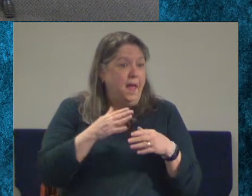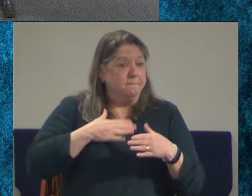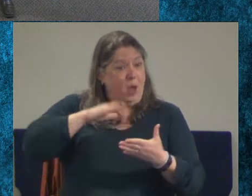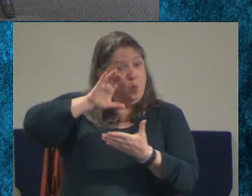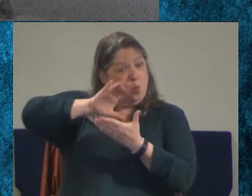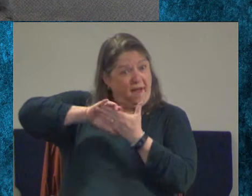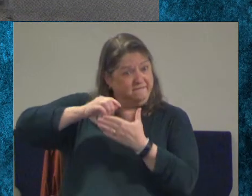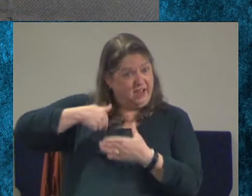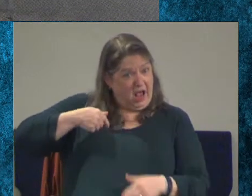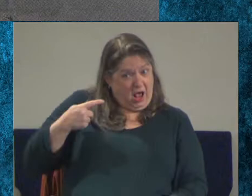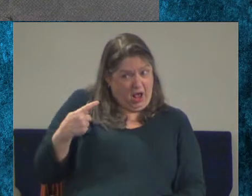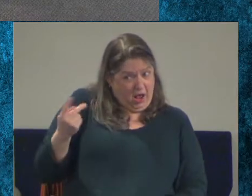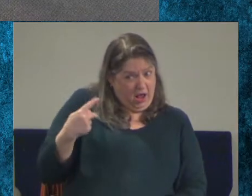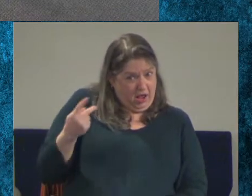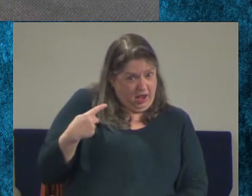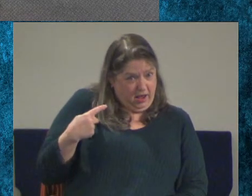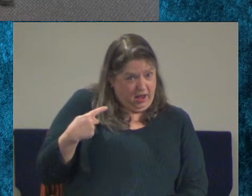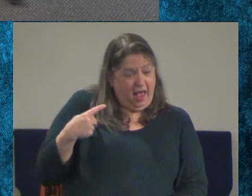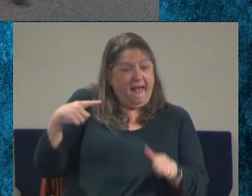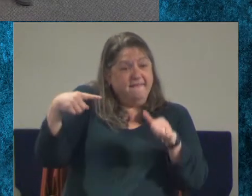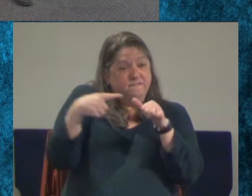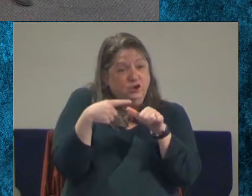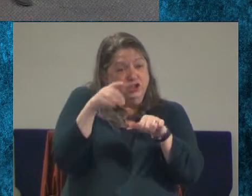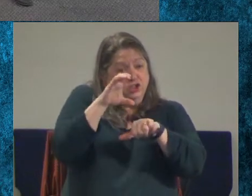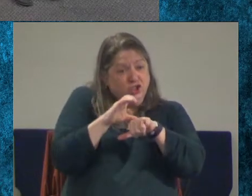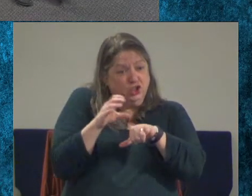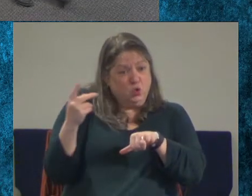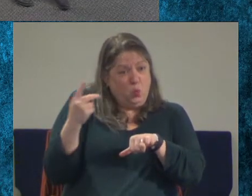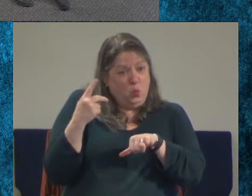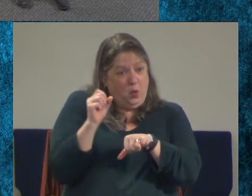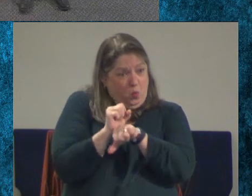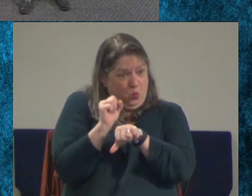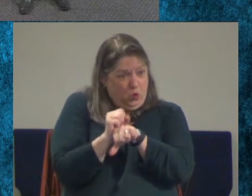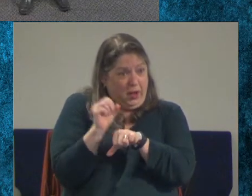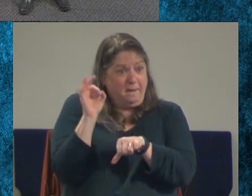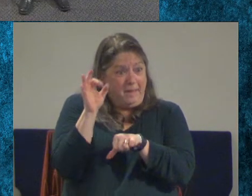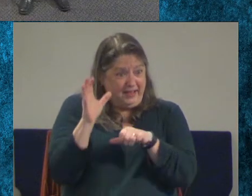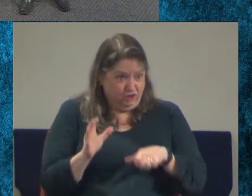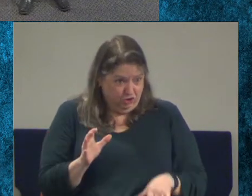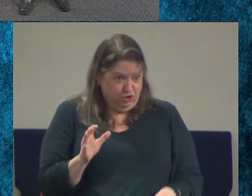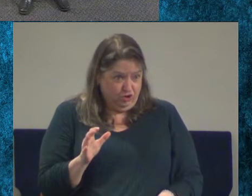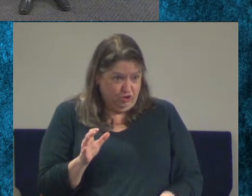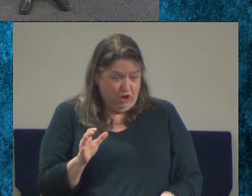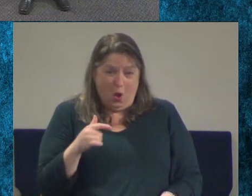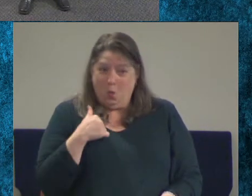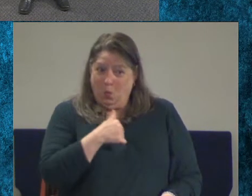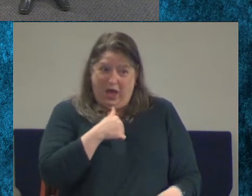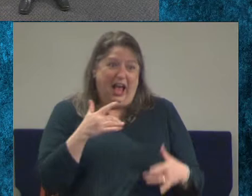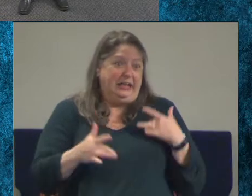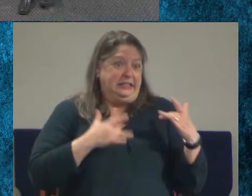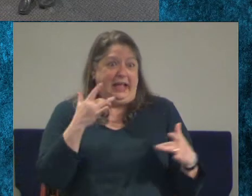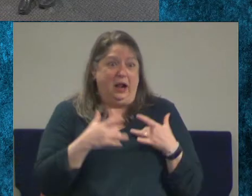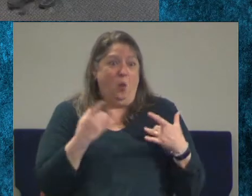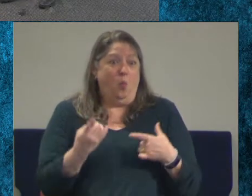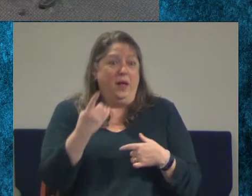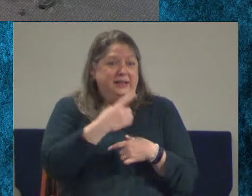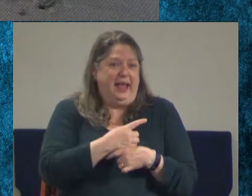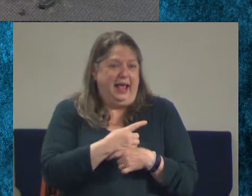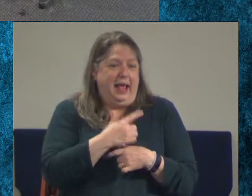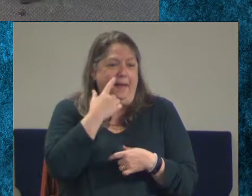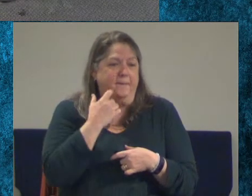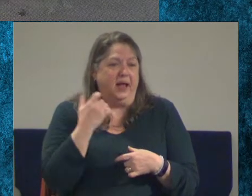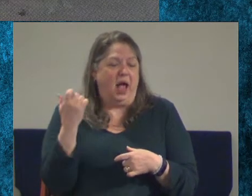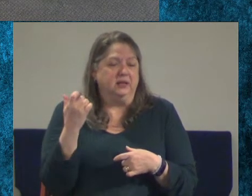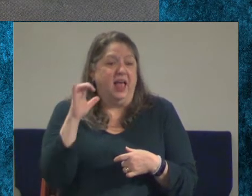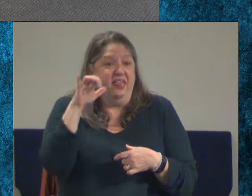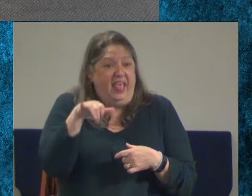I, the first church that we pastored, We were so excited one day when we were told that on that